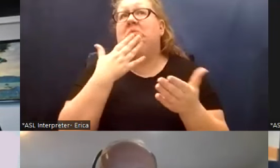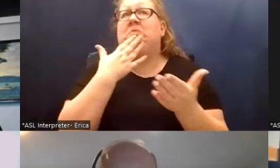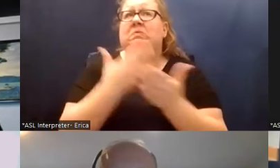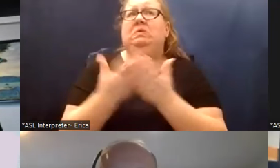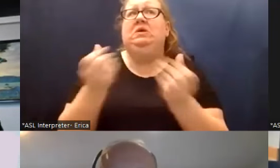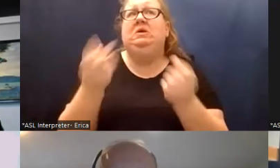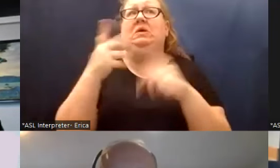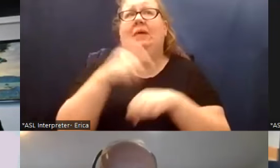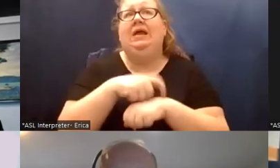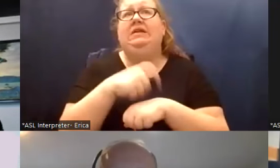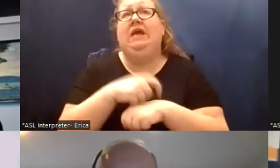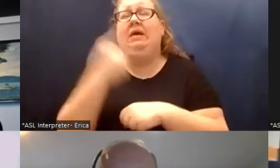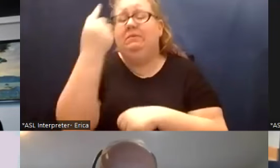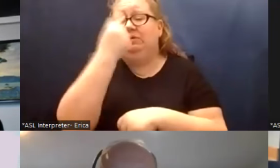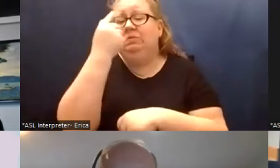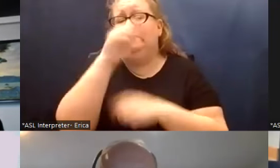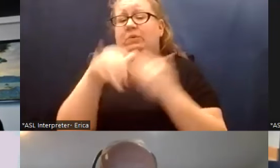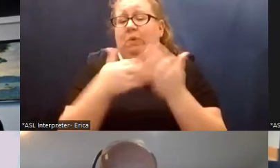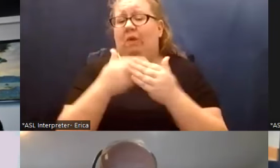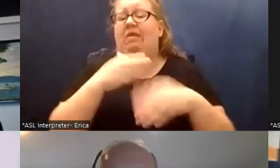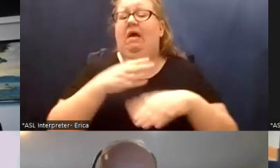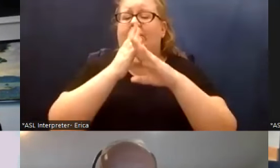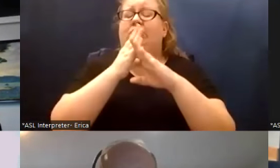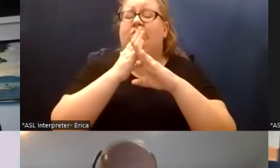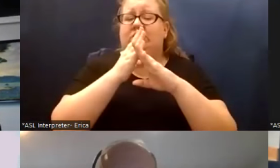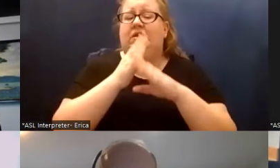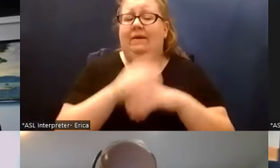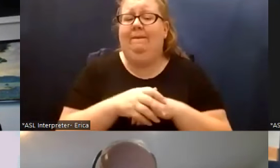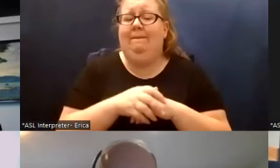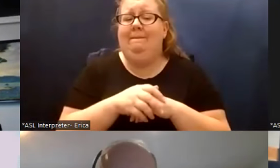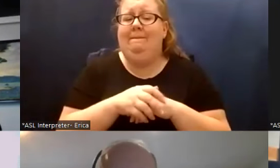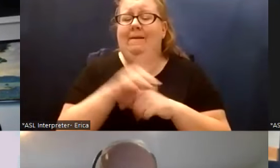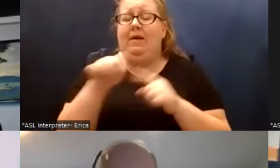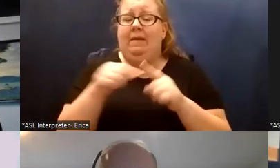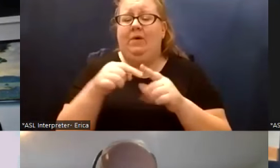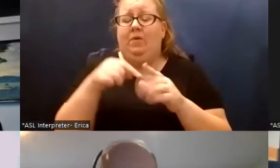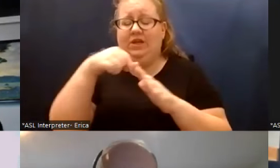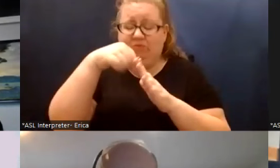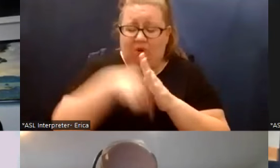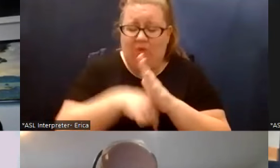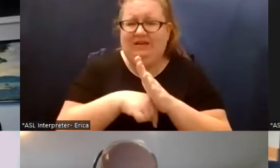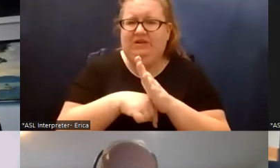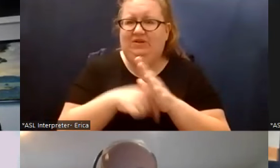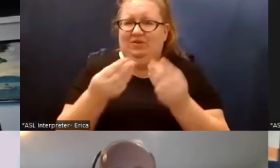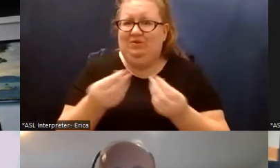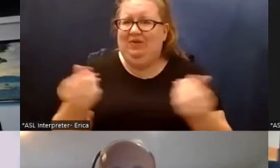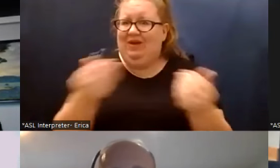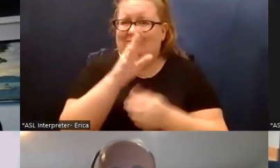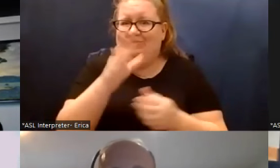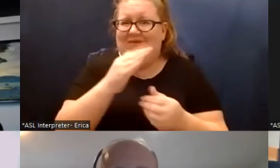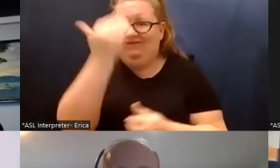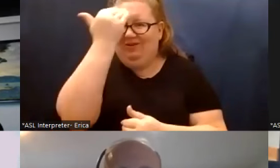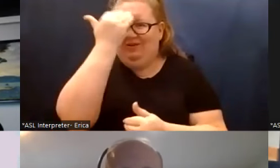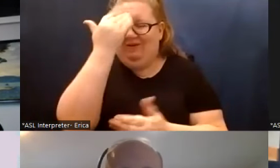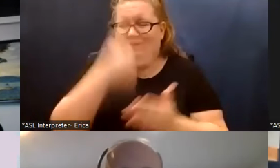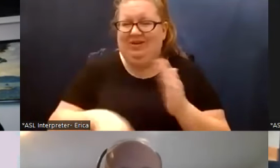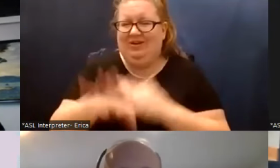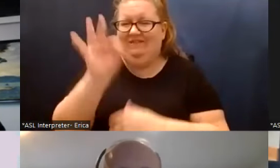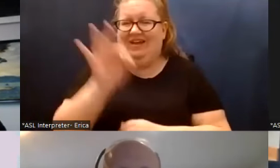time, considering all the obstacles that were thrown at us. Because once you go into the ground, you never know what you're going to find. You're